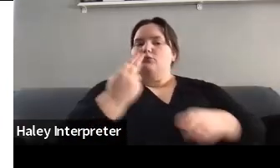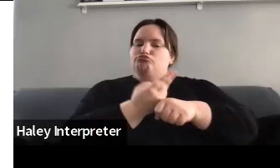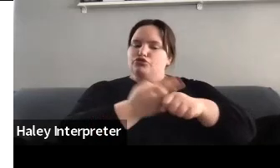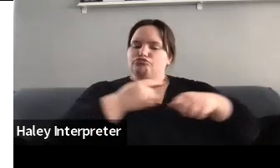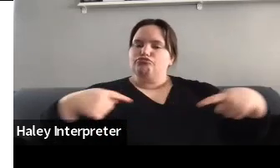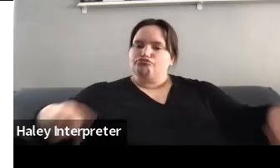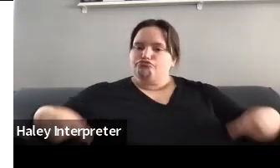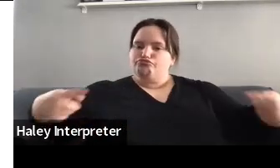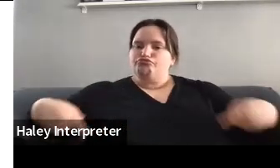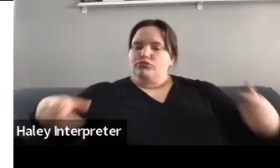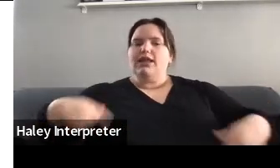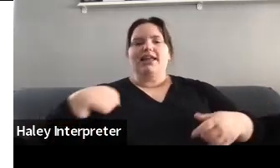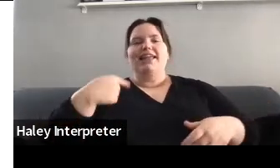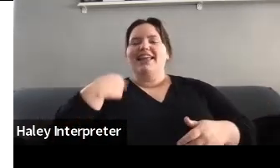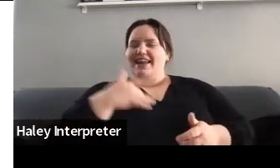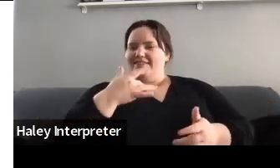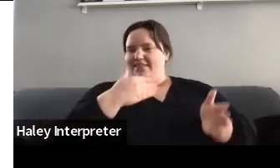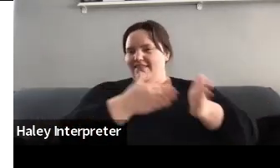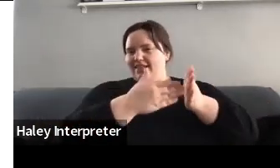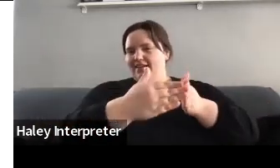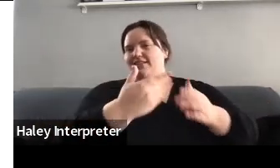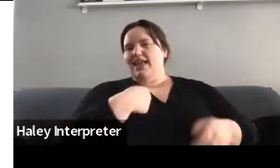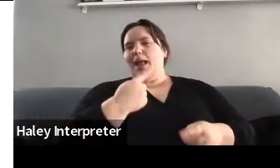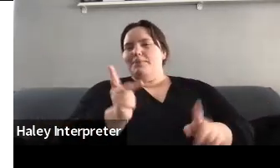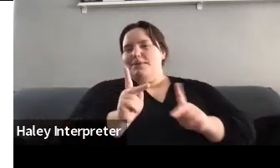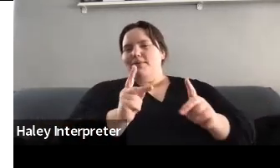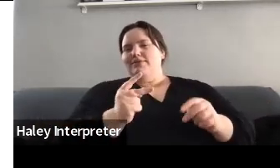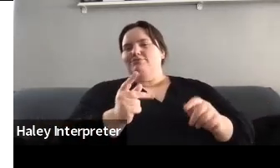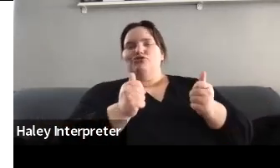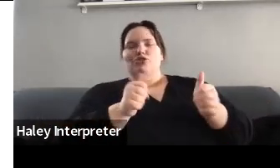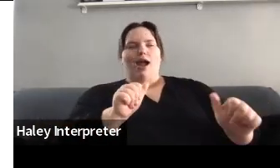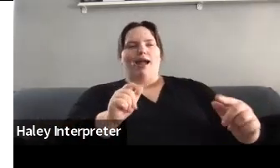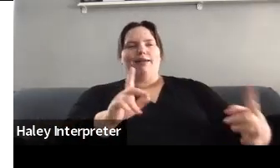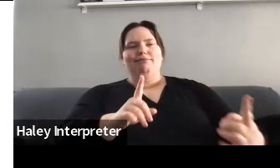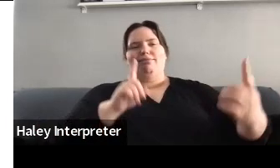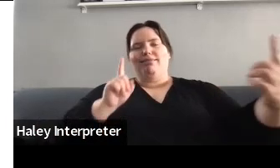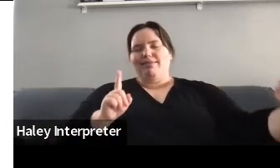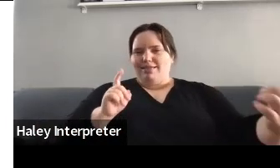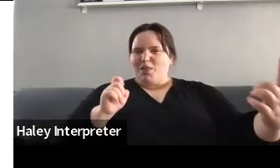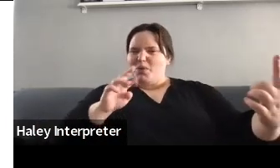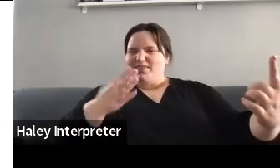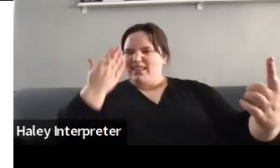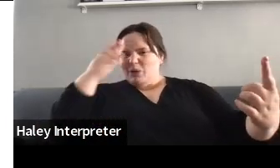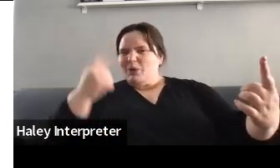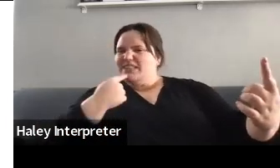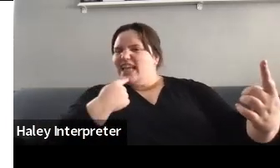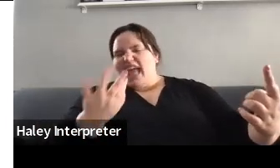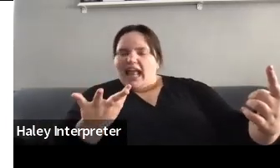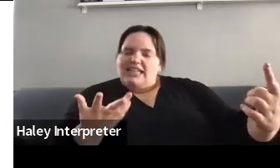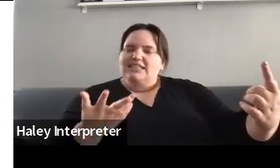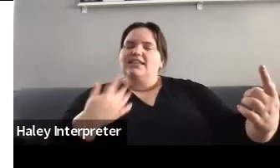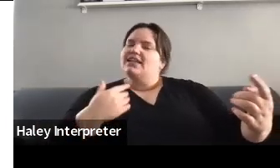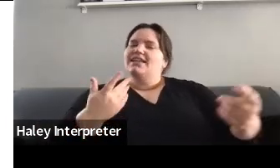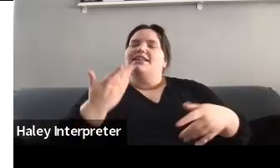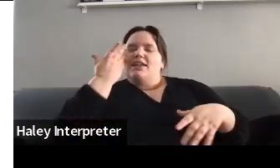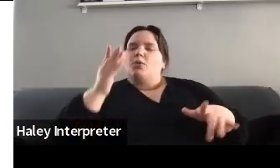like oftentimes people try to kind of keep their distance, or maybe they don't know what to say, or don't know how to